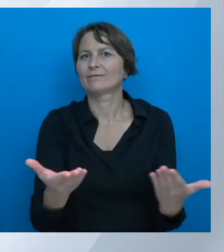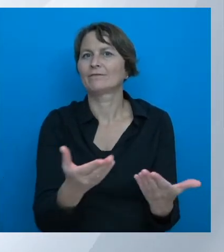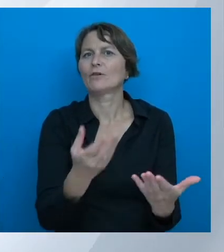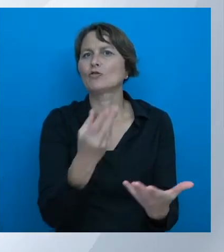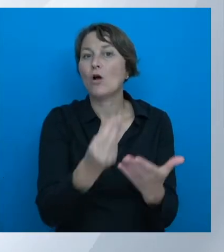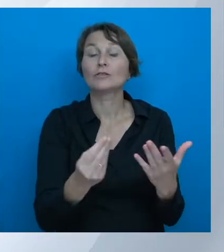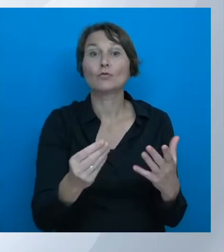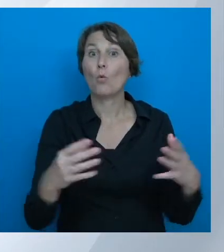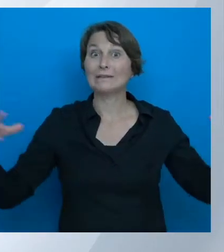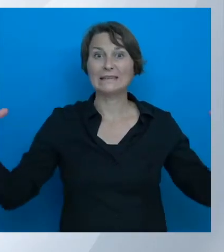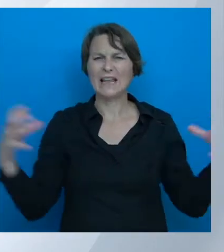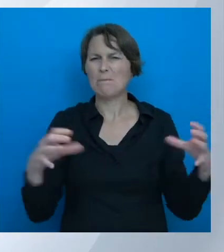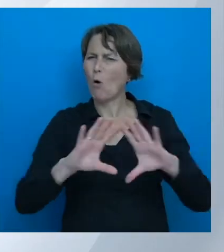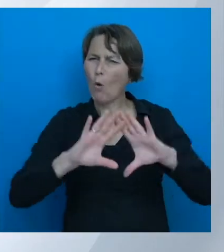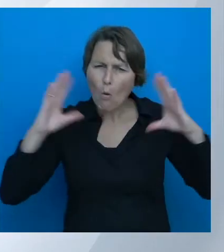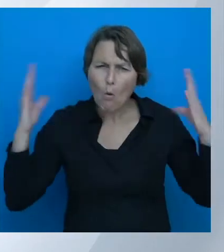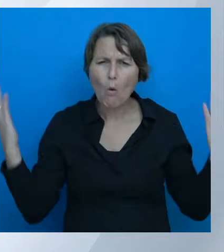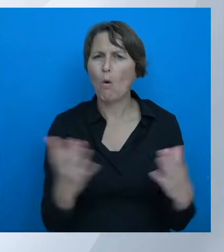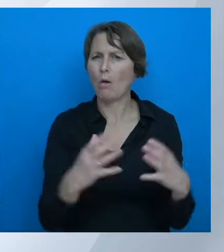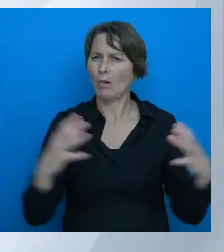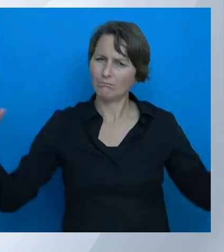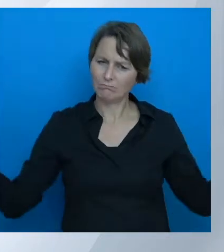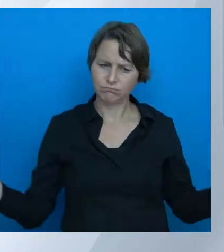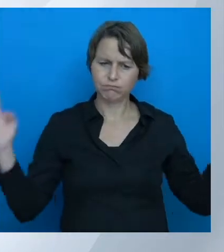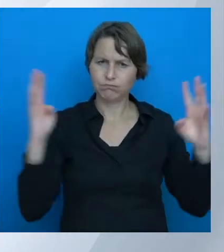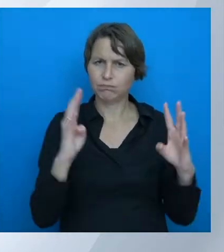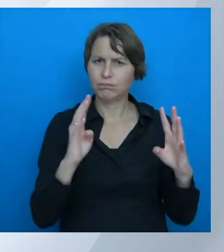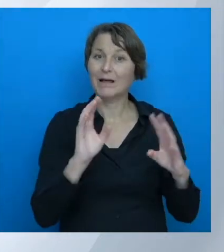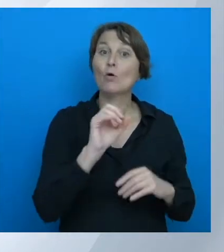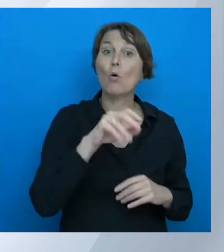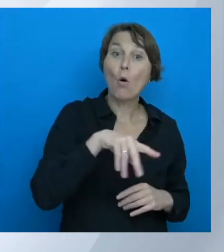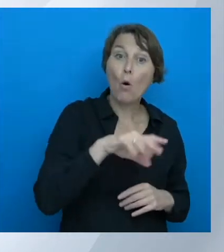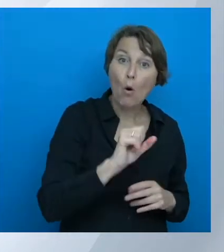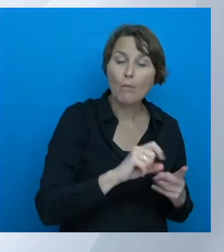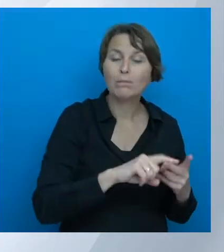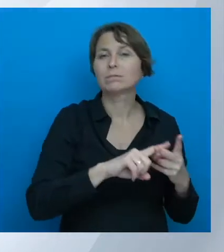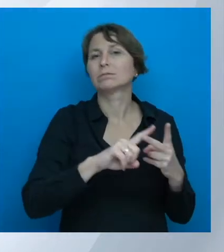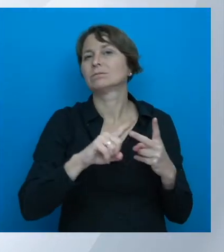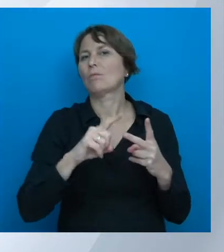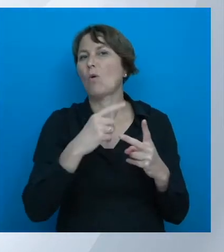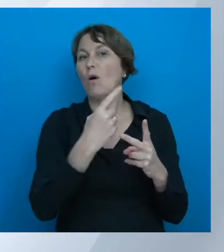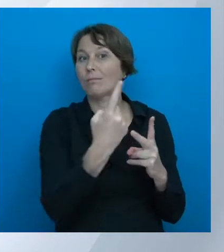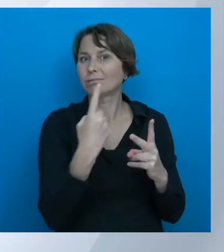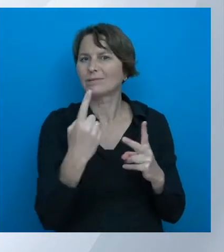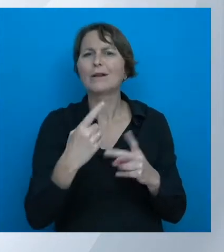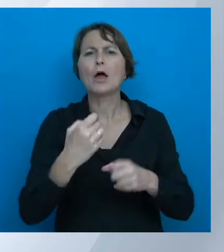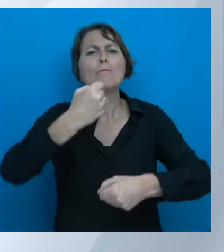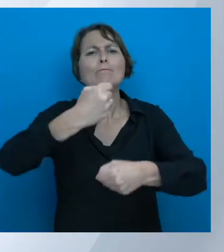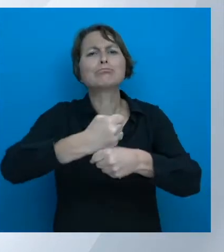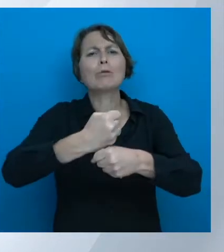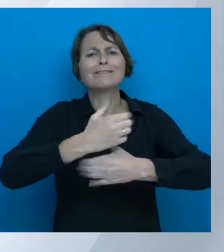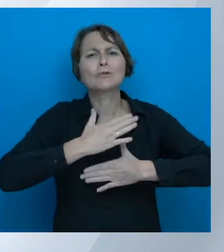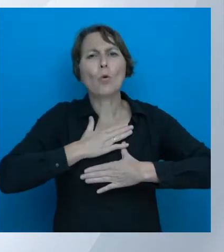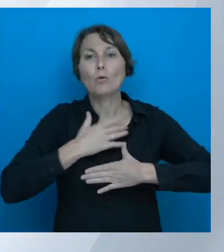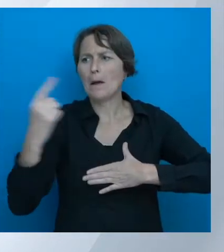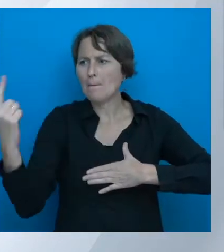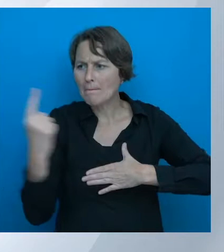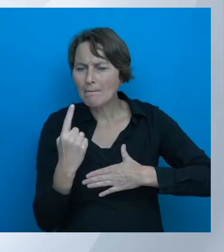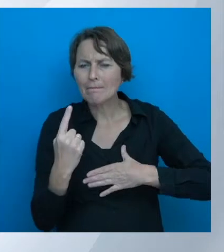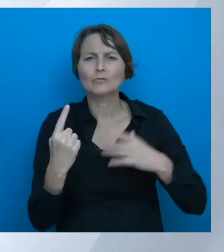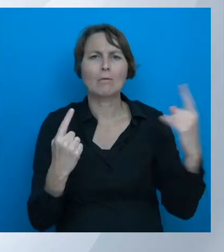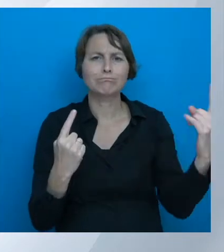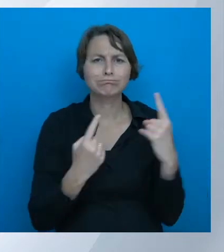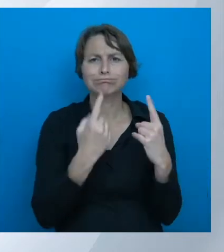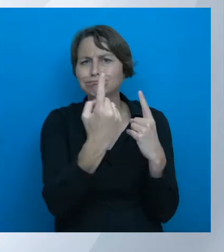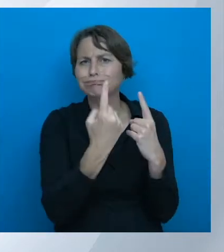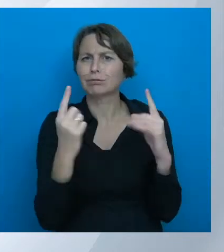so that they could help us. We even had our product owners to make sure what we were building was something that could be usable in the real world to help our